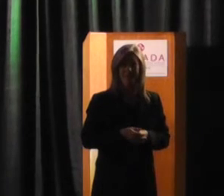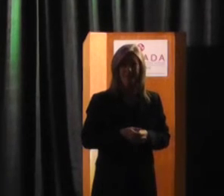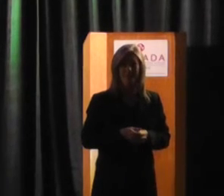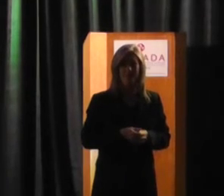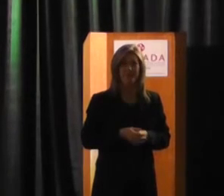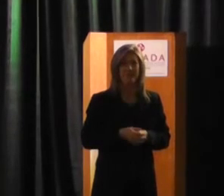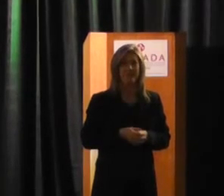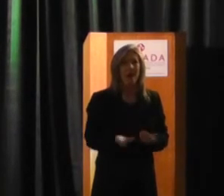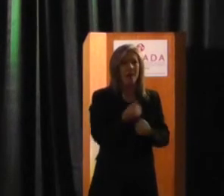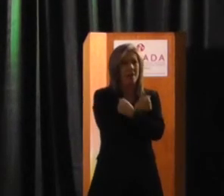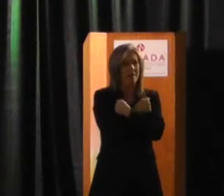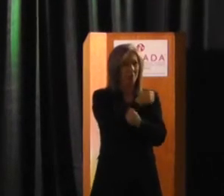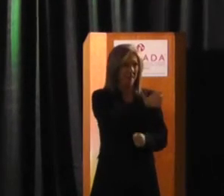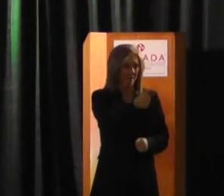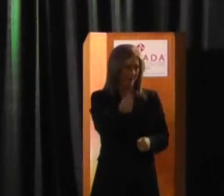yourself.